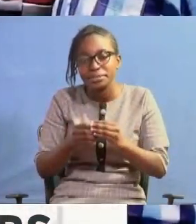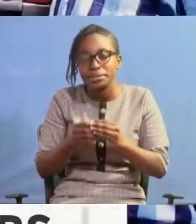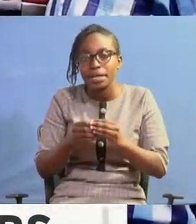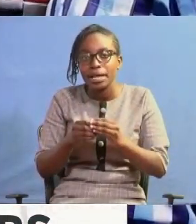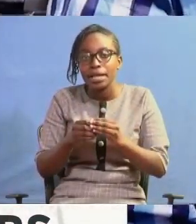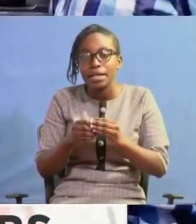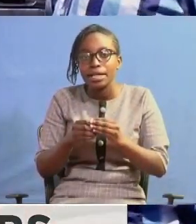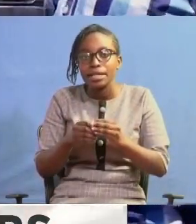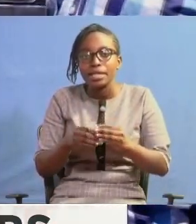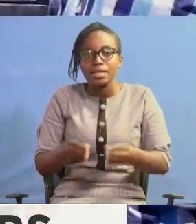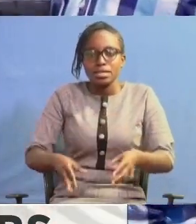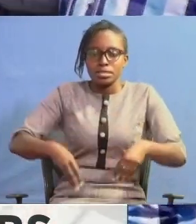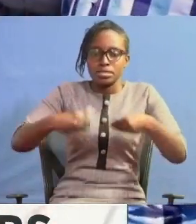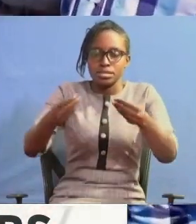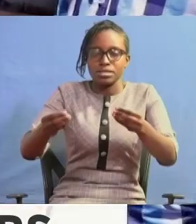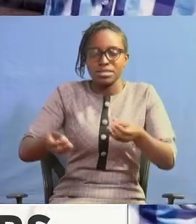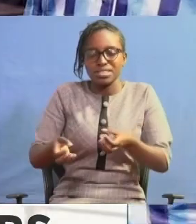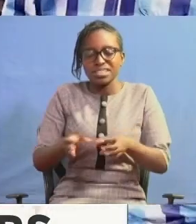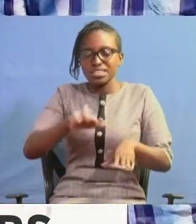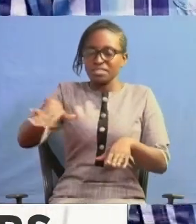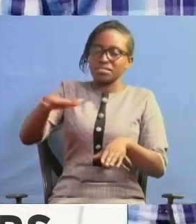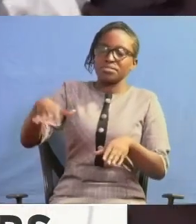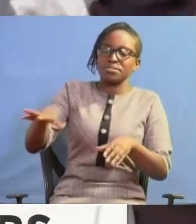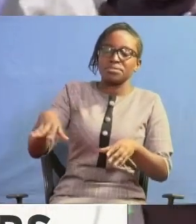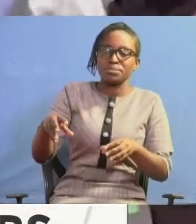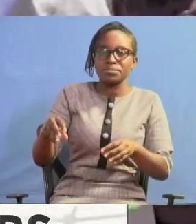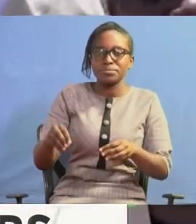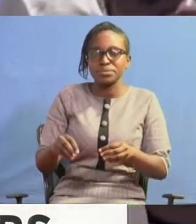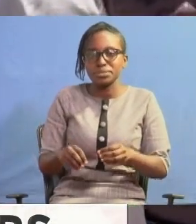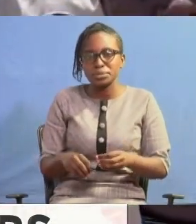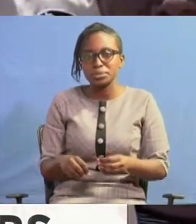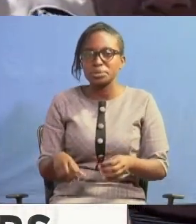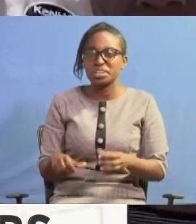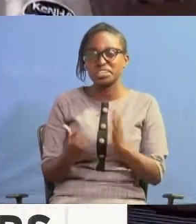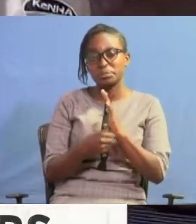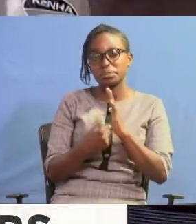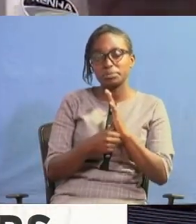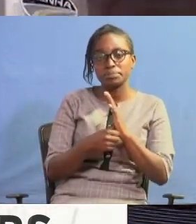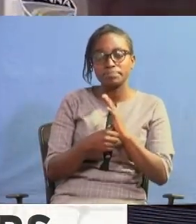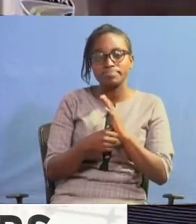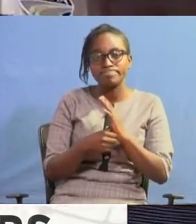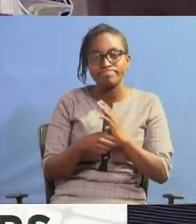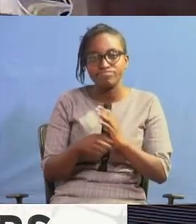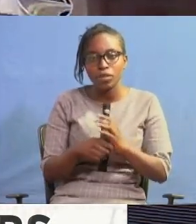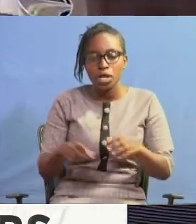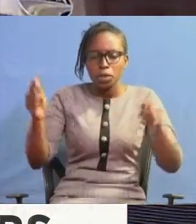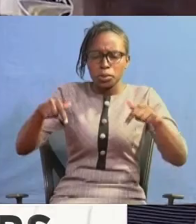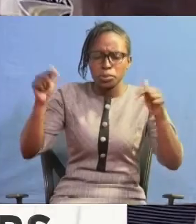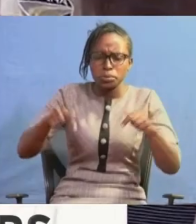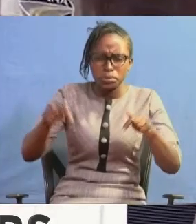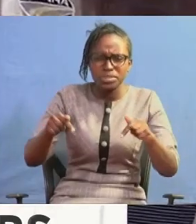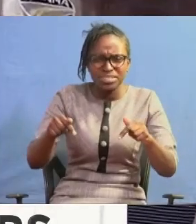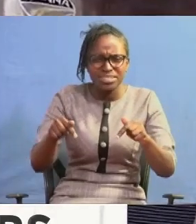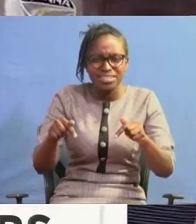been responsible for environmental degradation. Kwanzia leo kesho, na tumeongea na county,